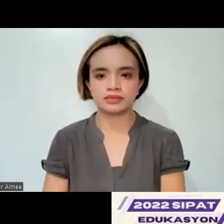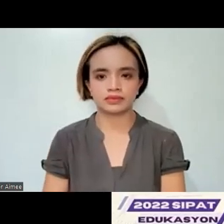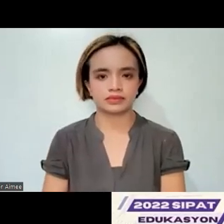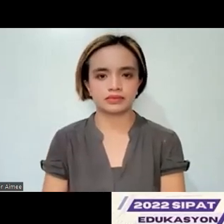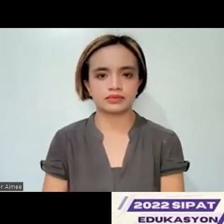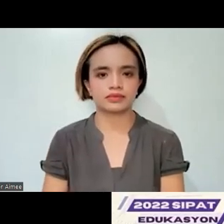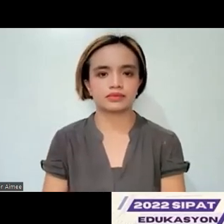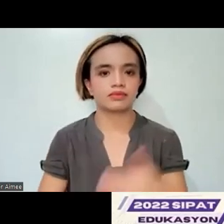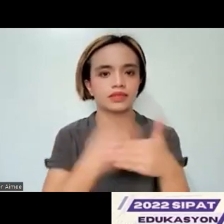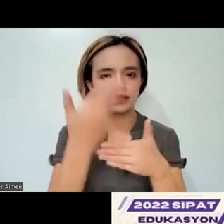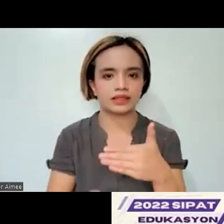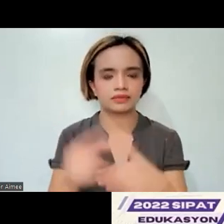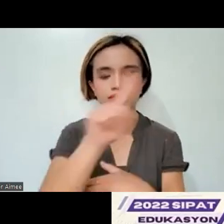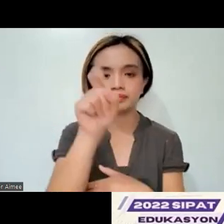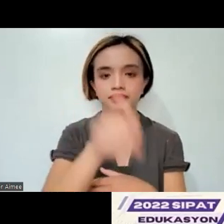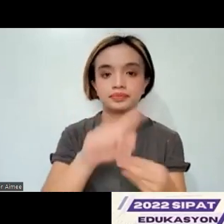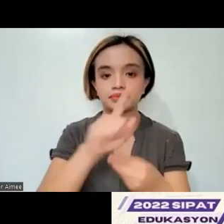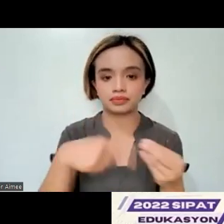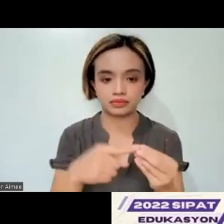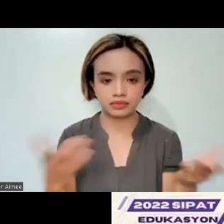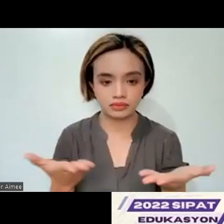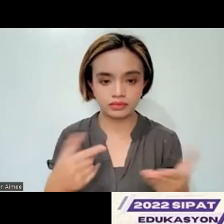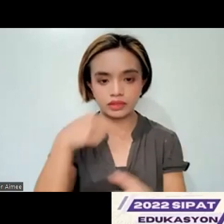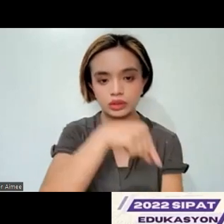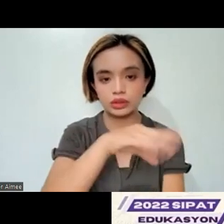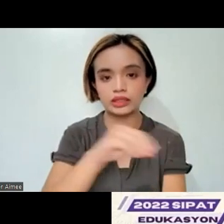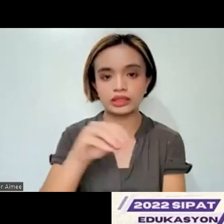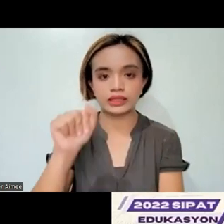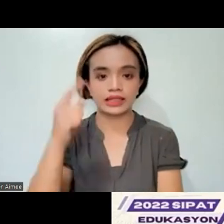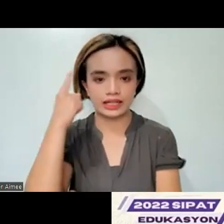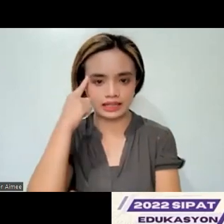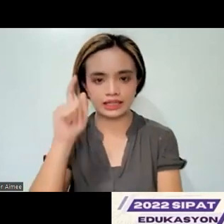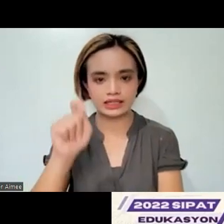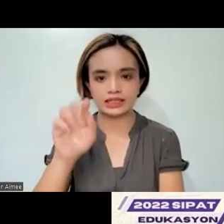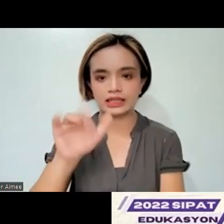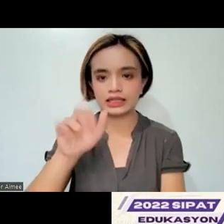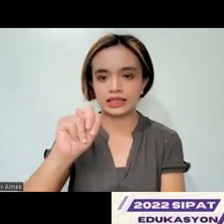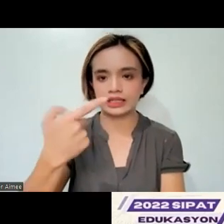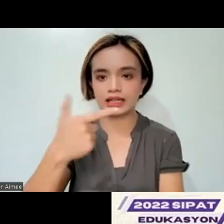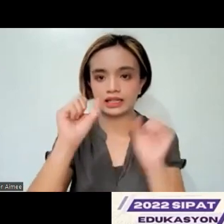Thanks, Teach. Thanks, There's a question on the Q&A. And I think Trin might be able to answer this.